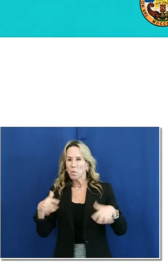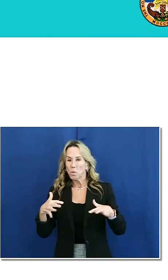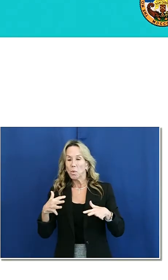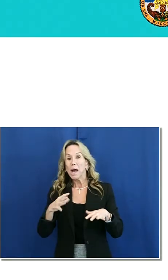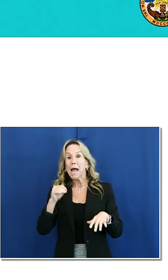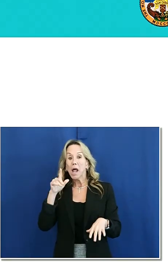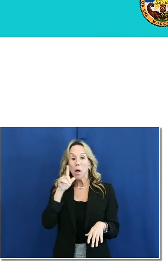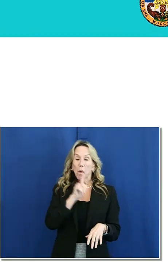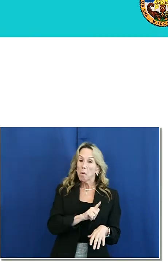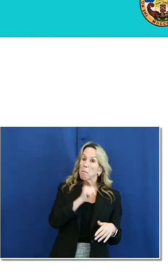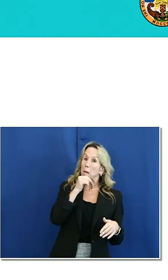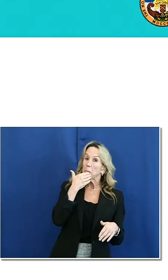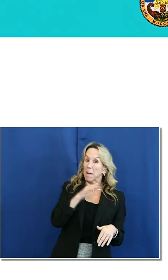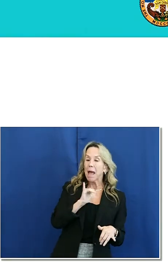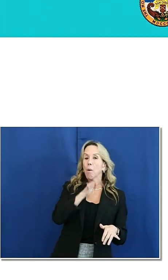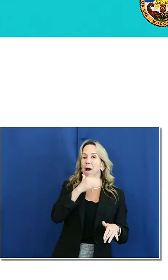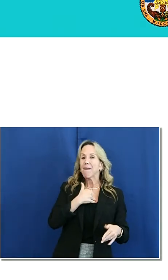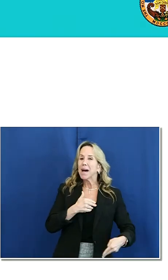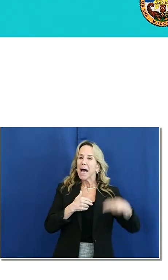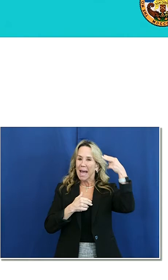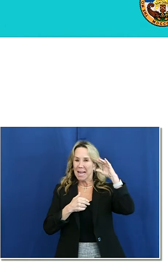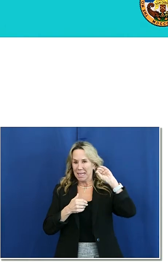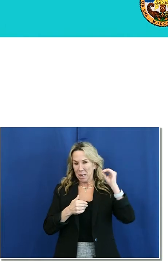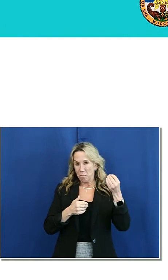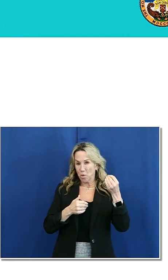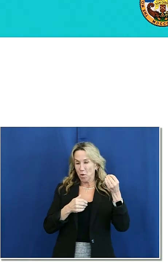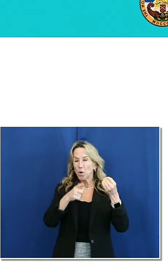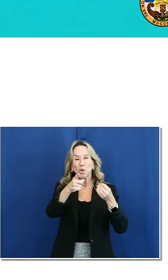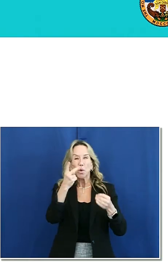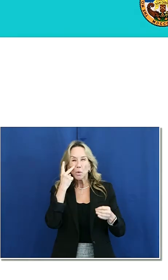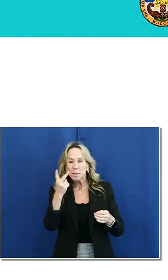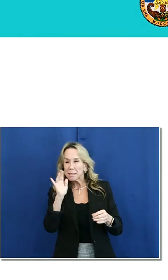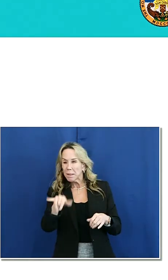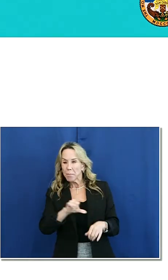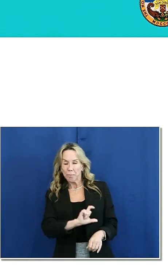risk level has the highest number. And as you'll see in the bottom,